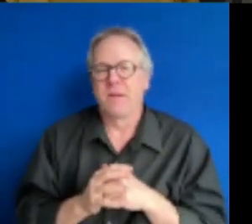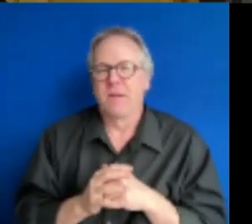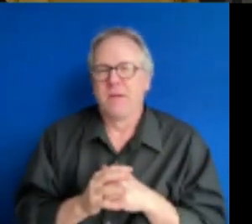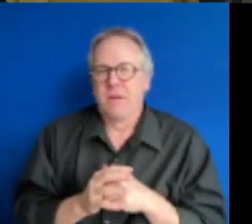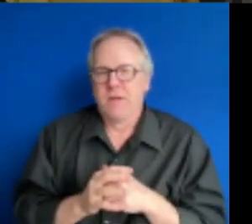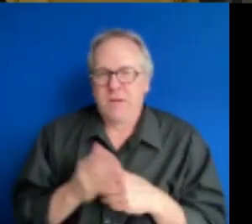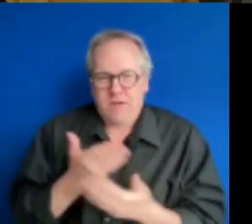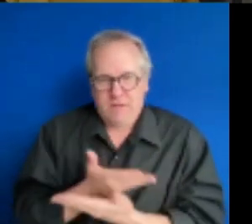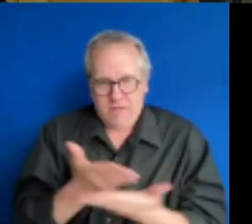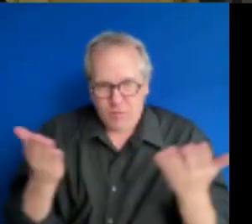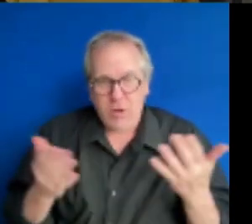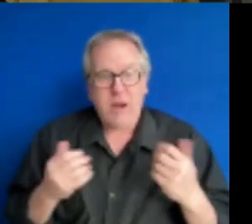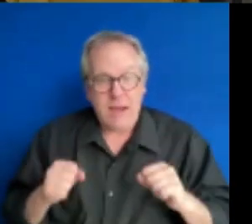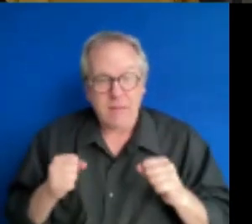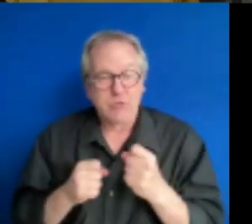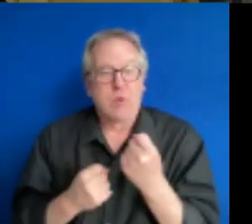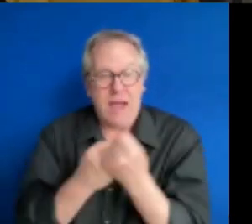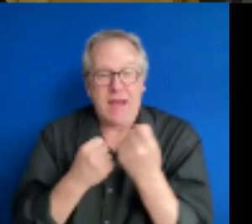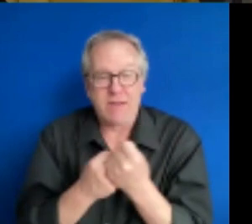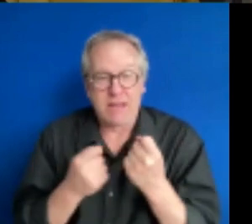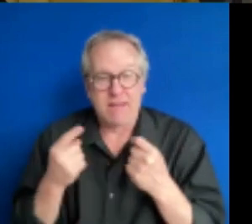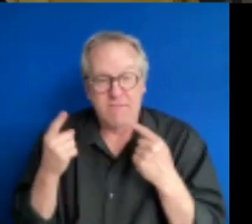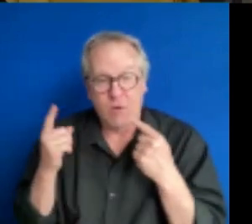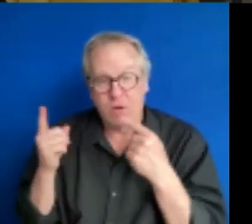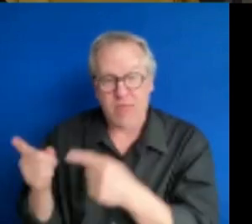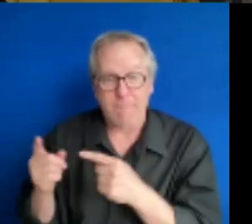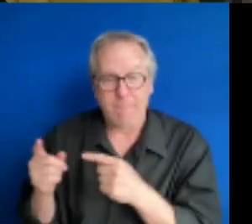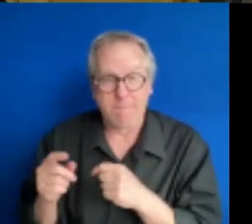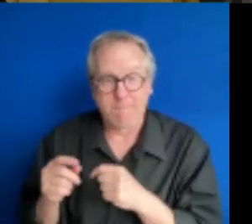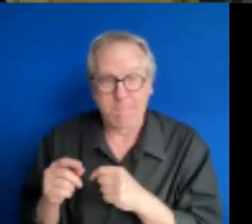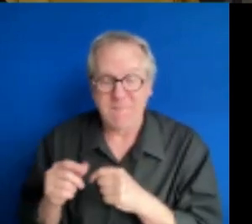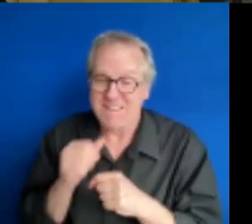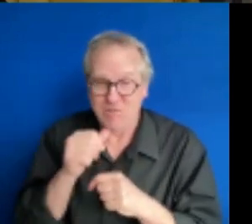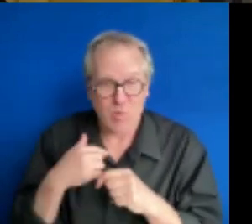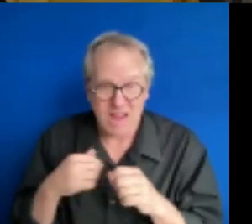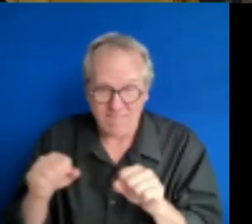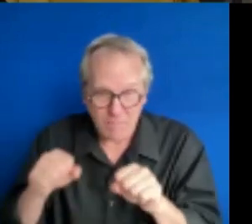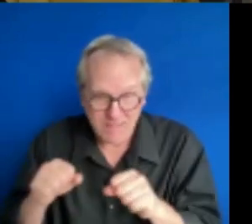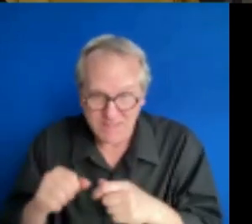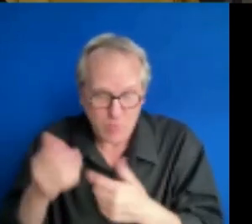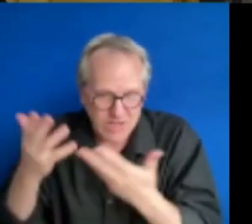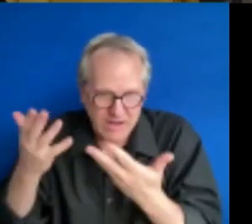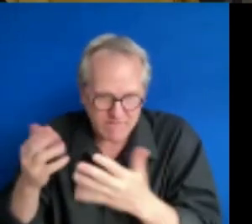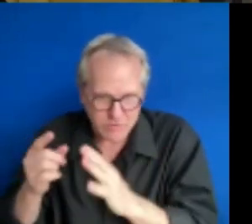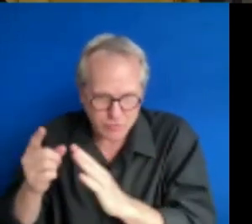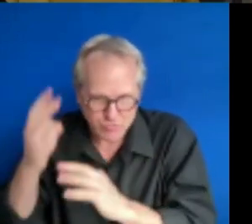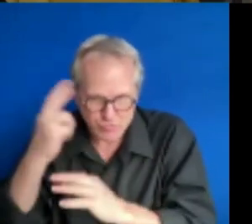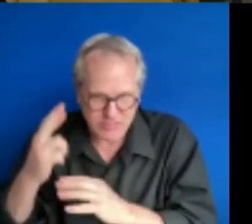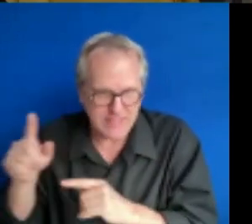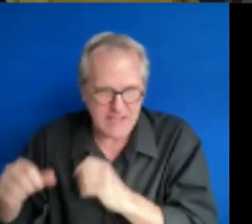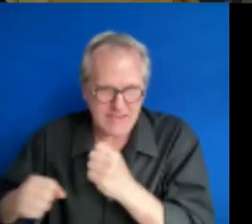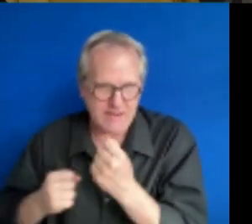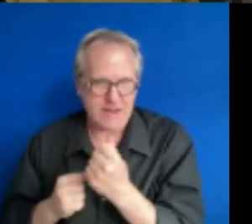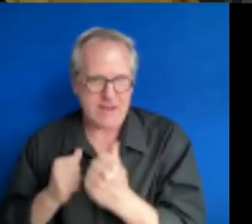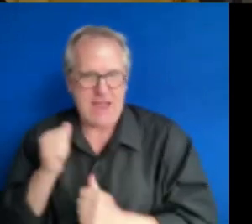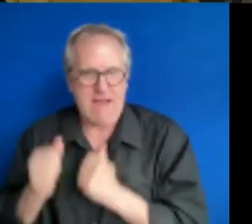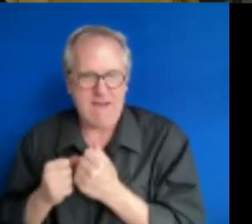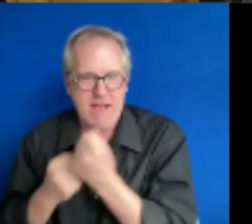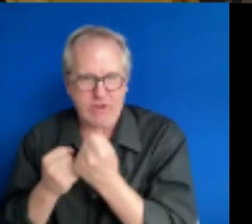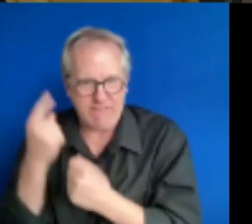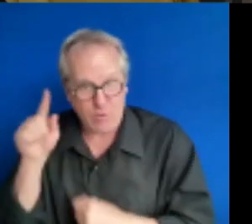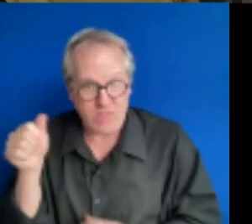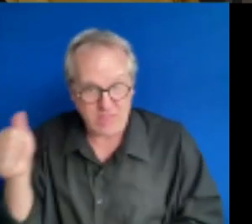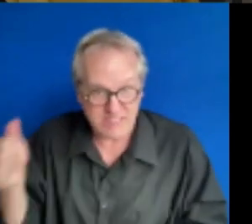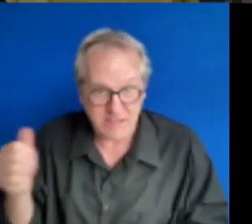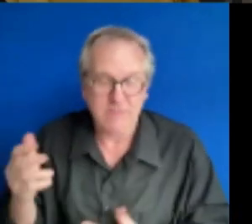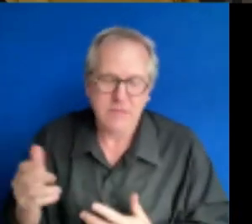who are able to advocate for those who do not have the ability in whatever moment to advocate for themselves. So